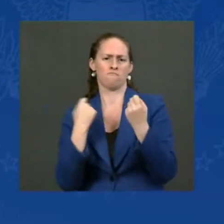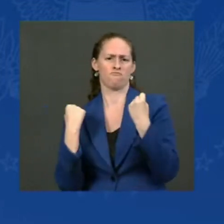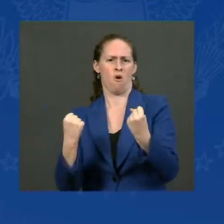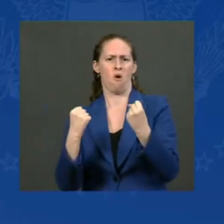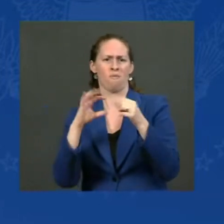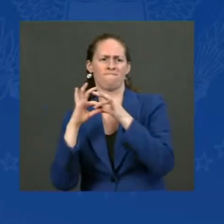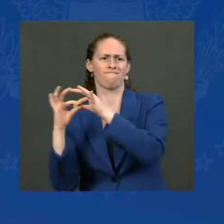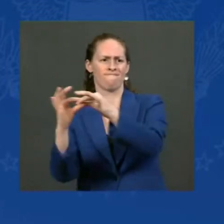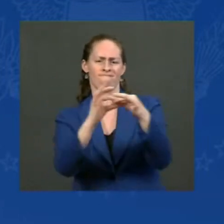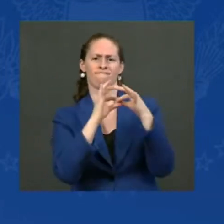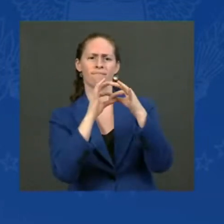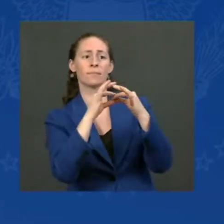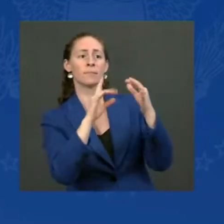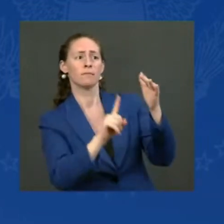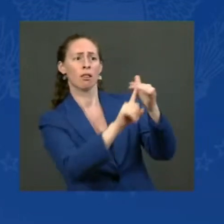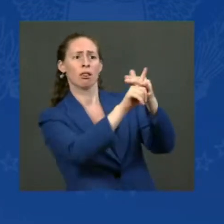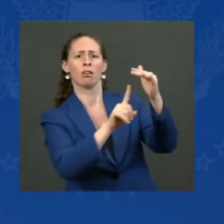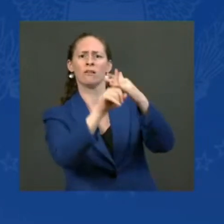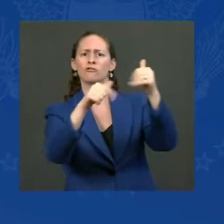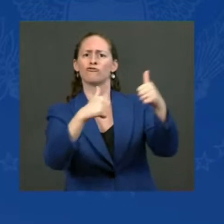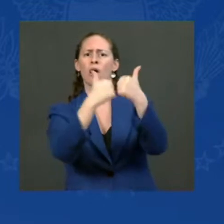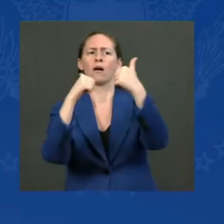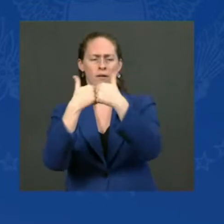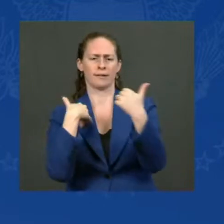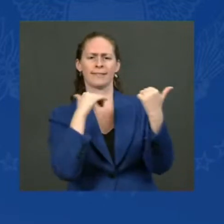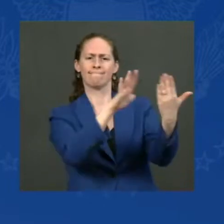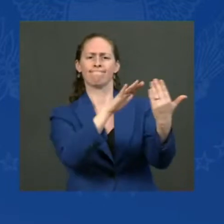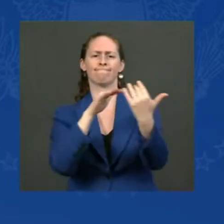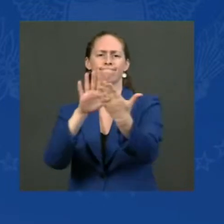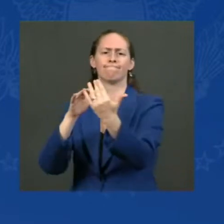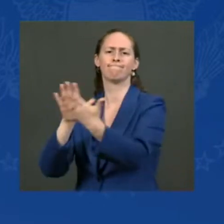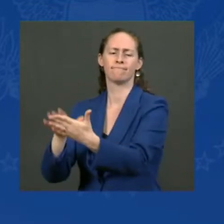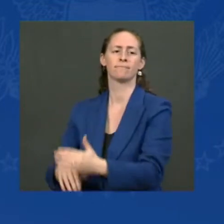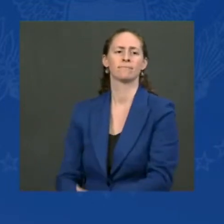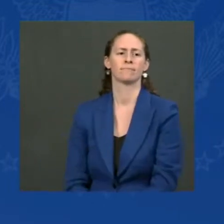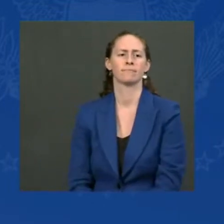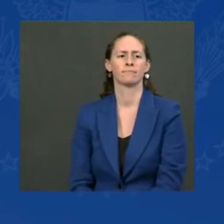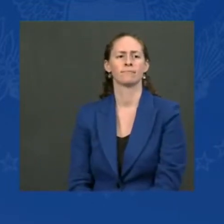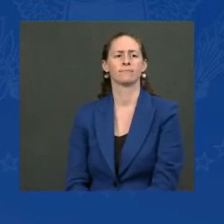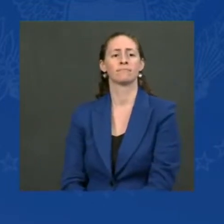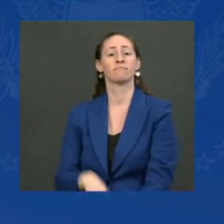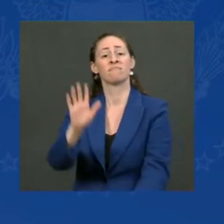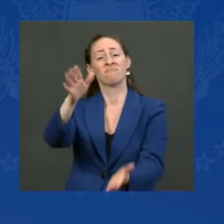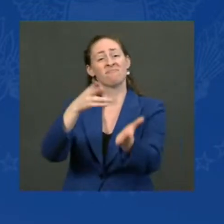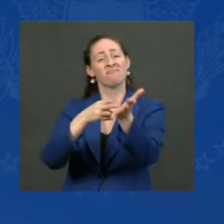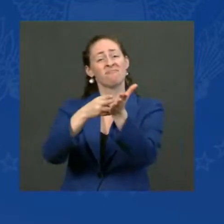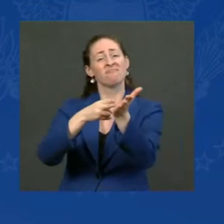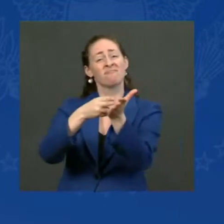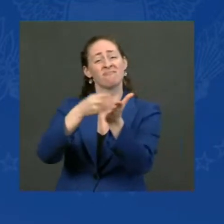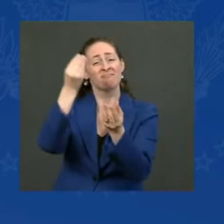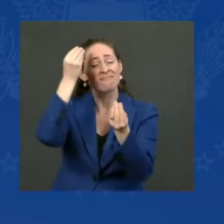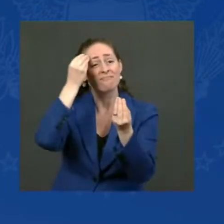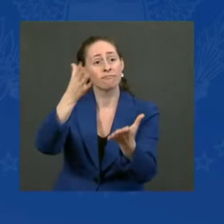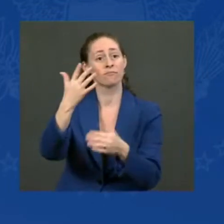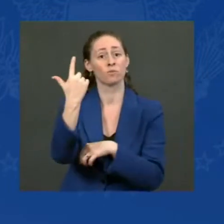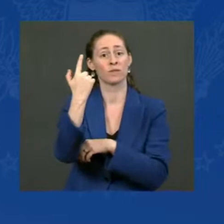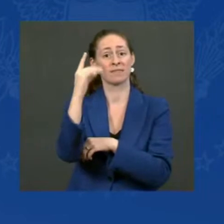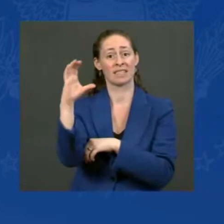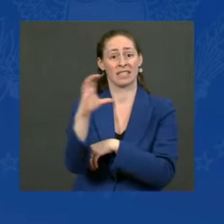challenges. It is a fundamental truth of the 21st century within each of our